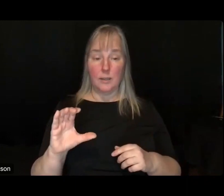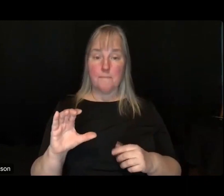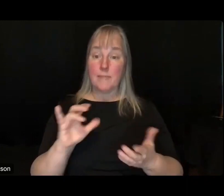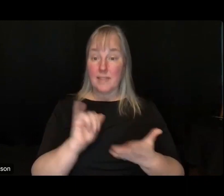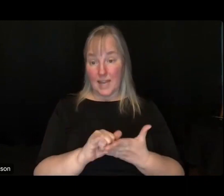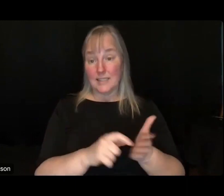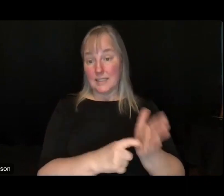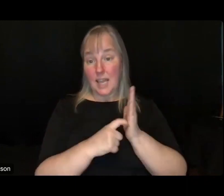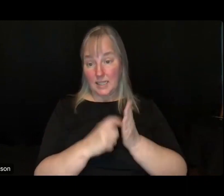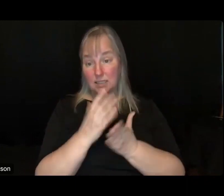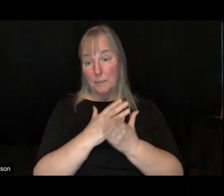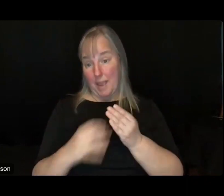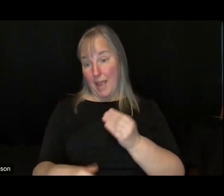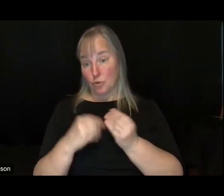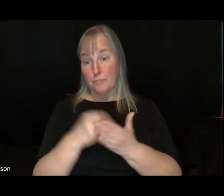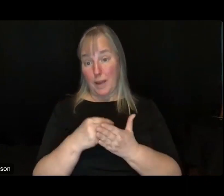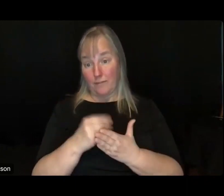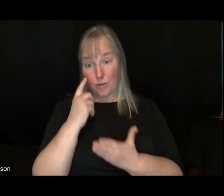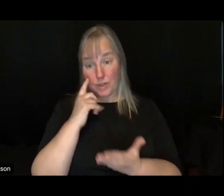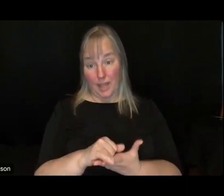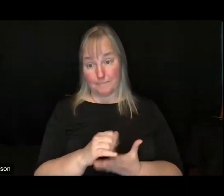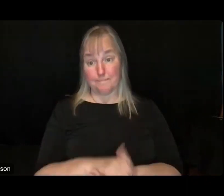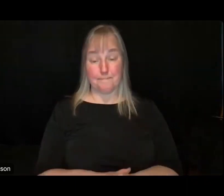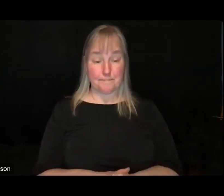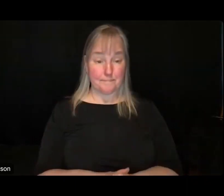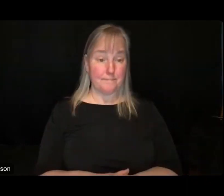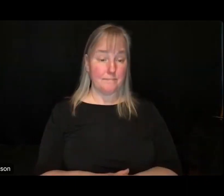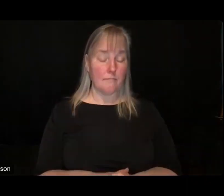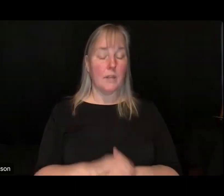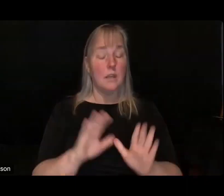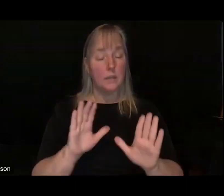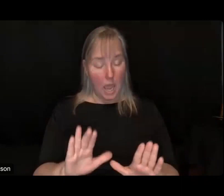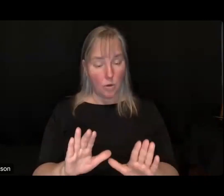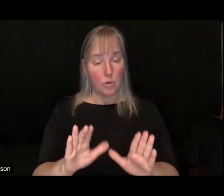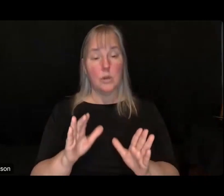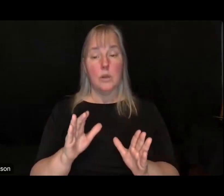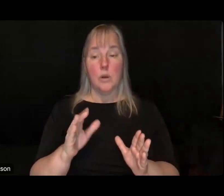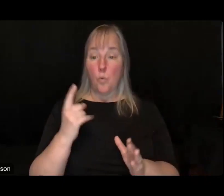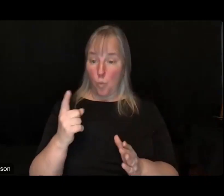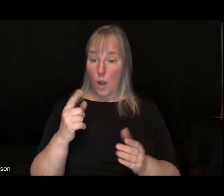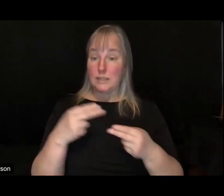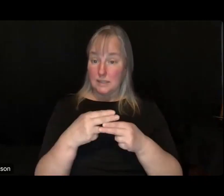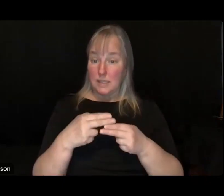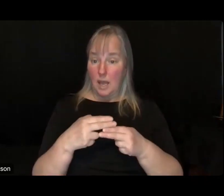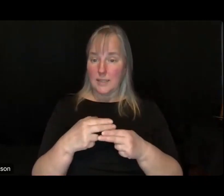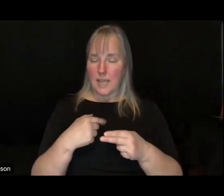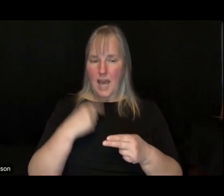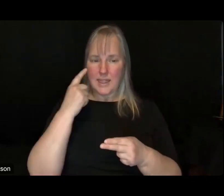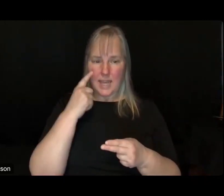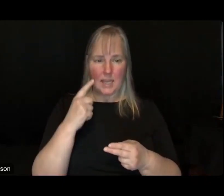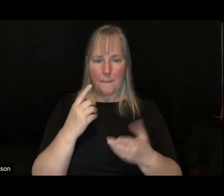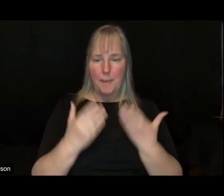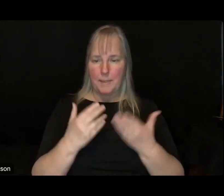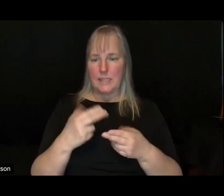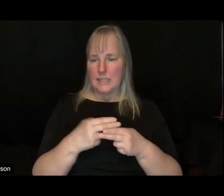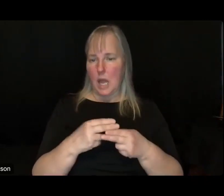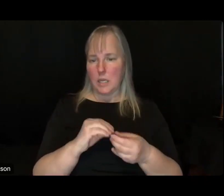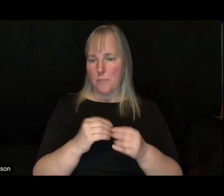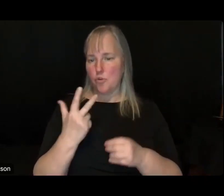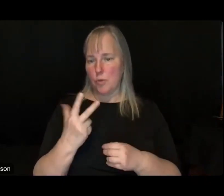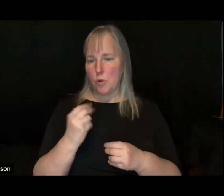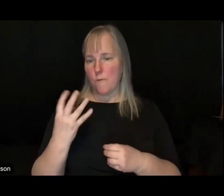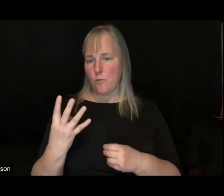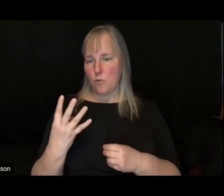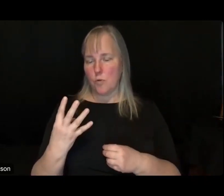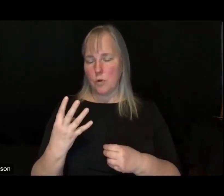additional money to do that. Now, if one of the slides that I think like maybe slide 3 or 4, it showed